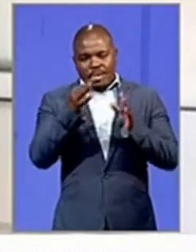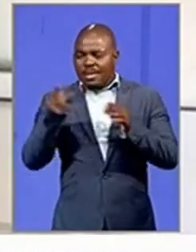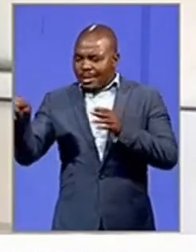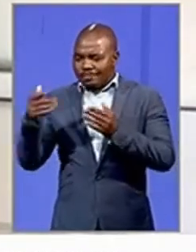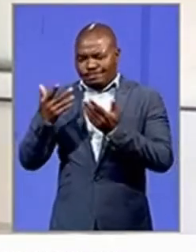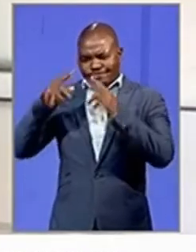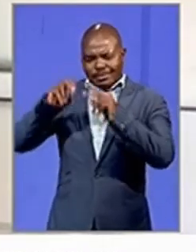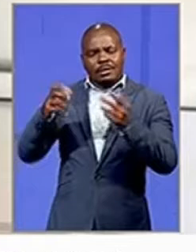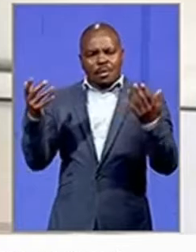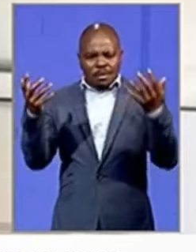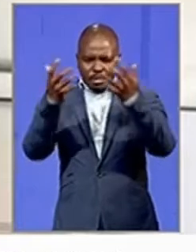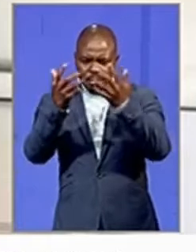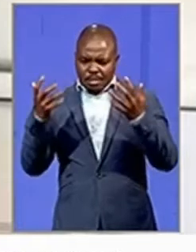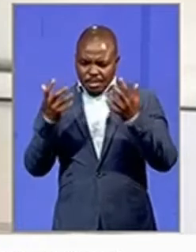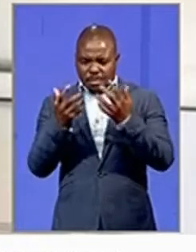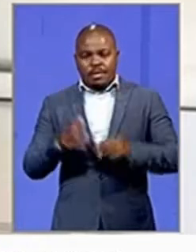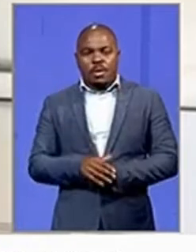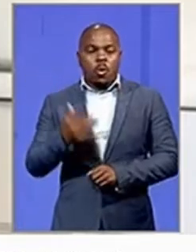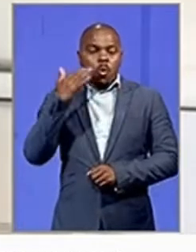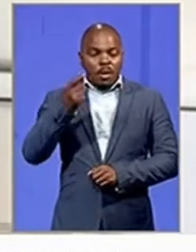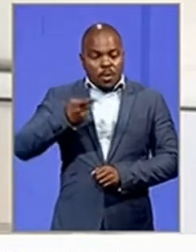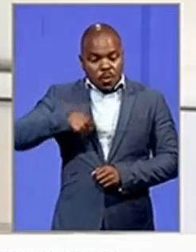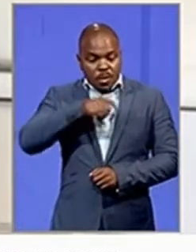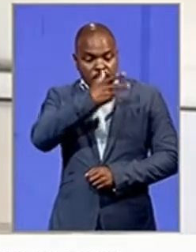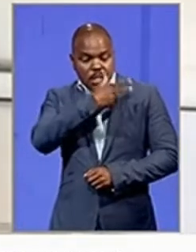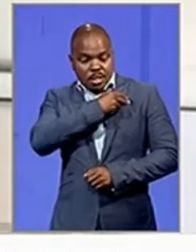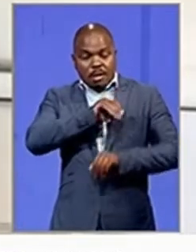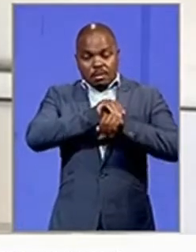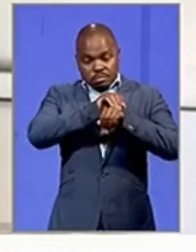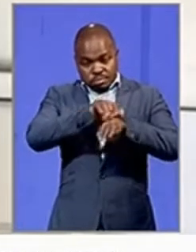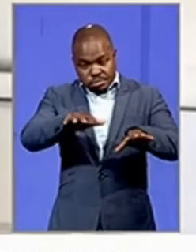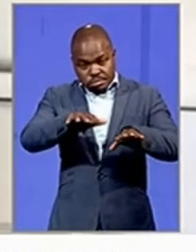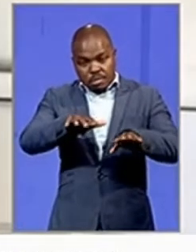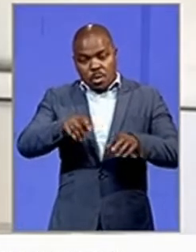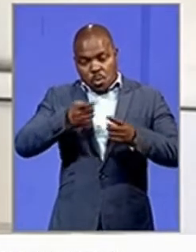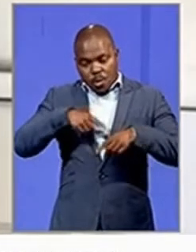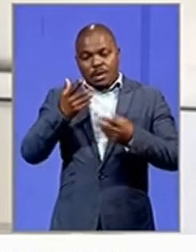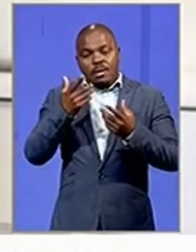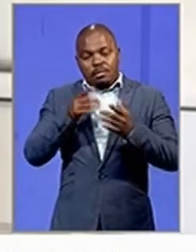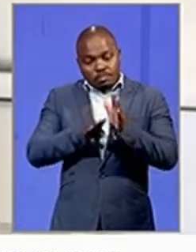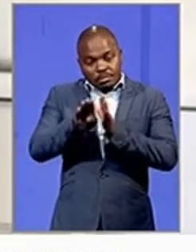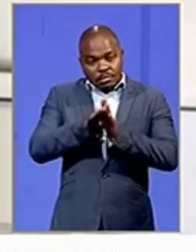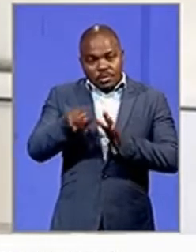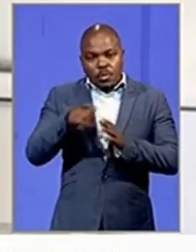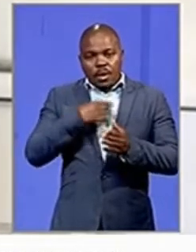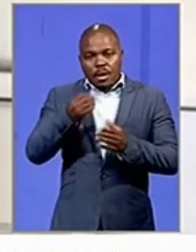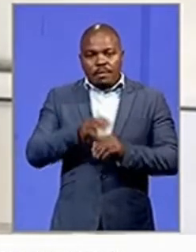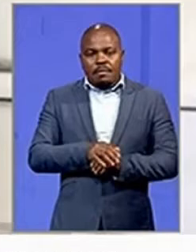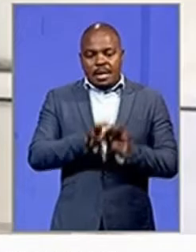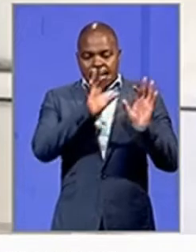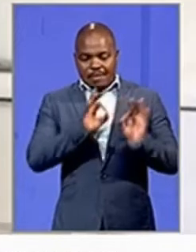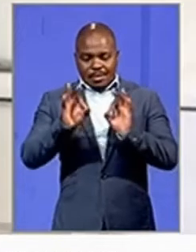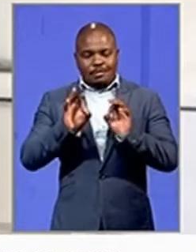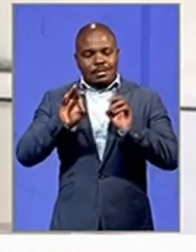And even when we introduce these vaccines, what we now are developing and we have is what's called an effectiveness